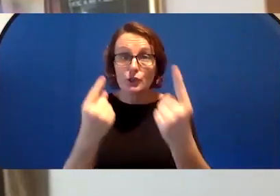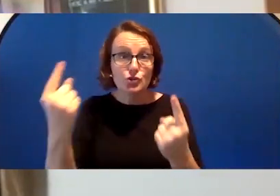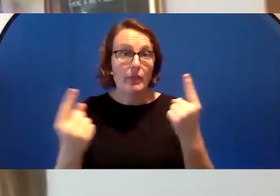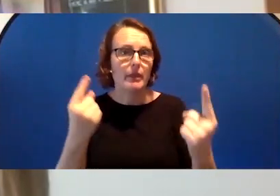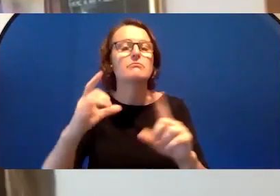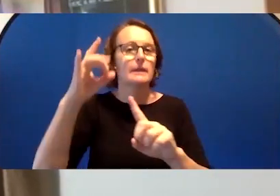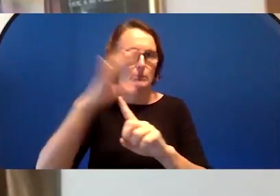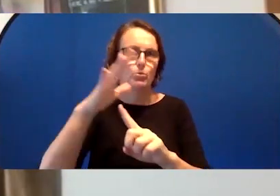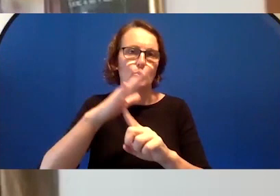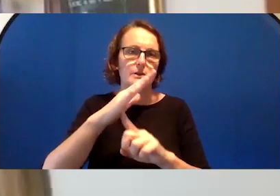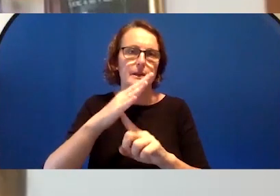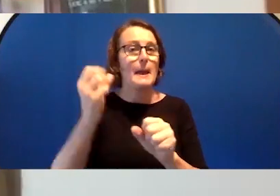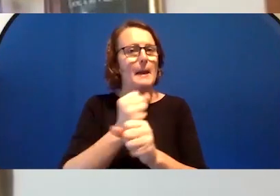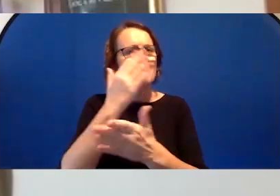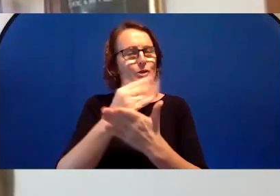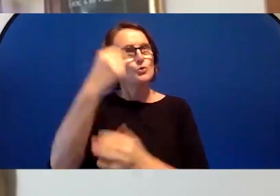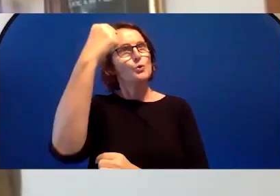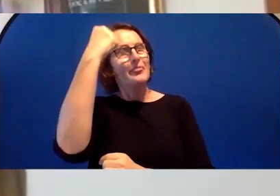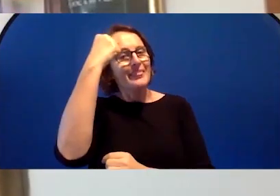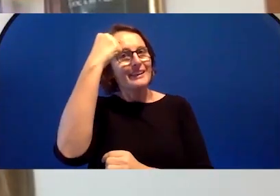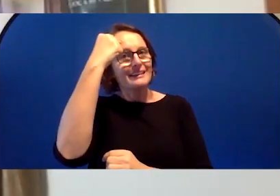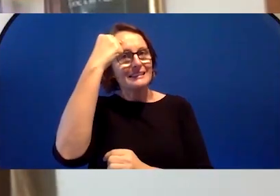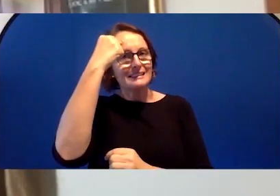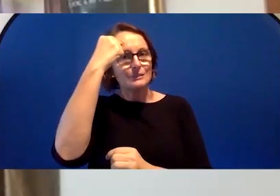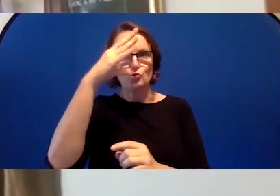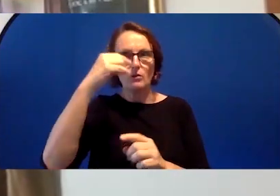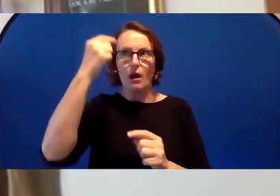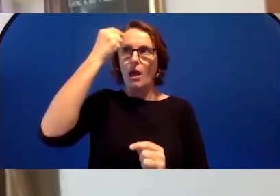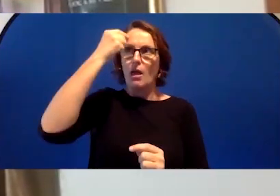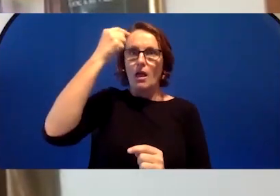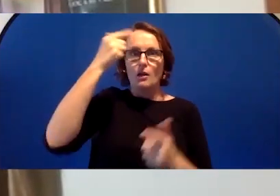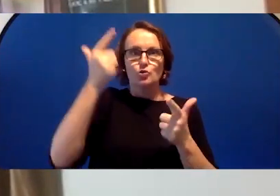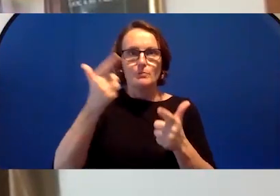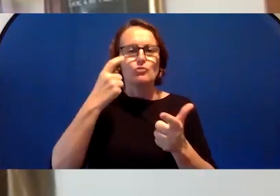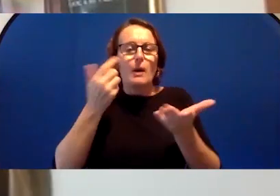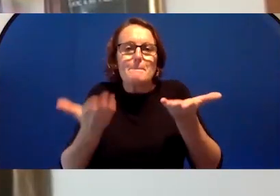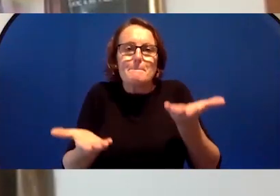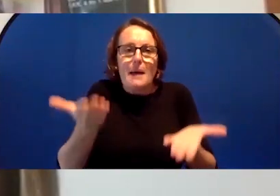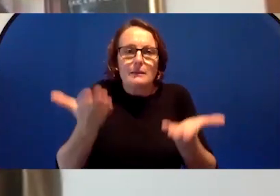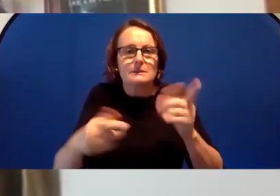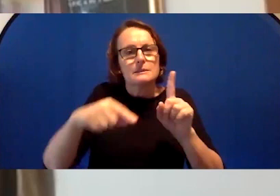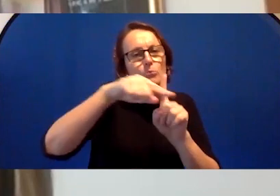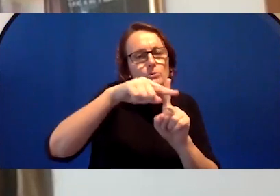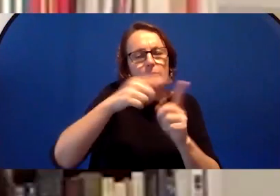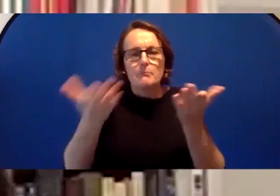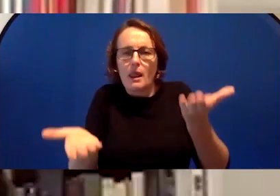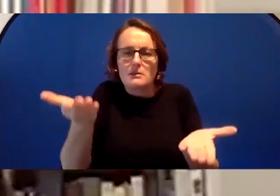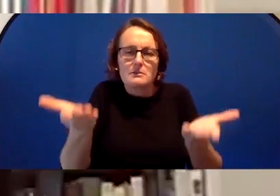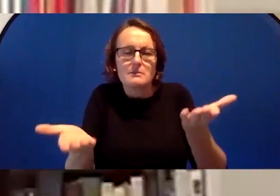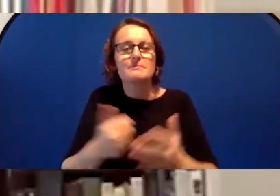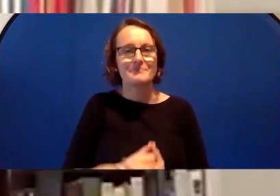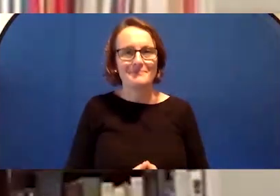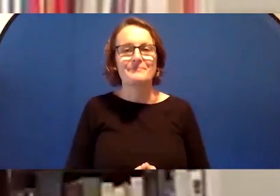and keeping perspective and balance. And I'll just hand over to Greta. Thanks,